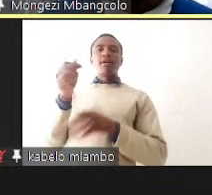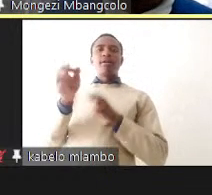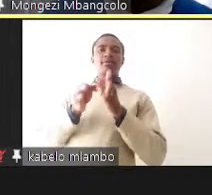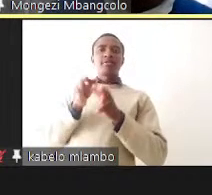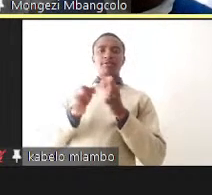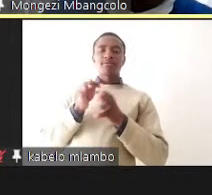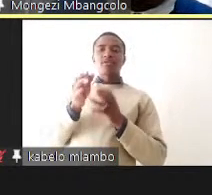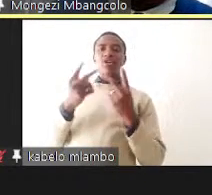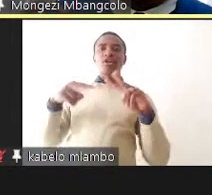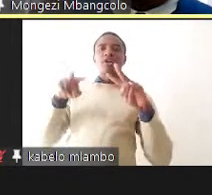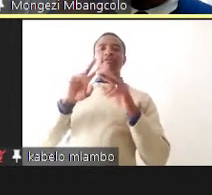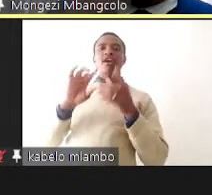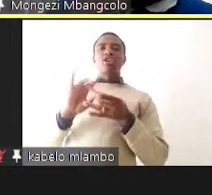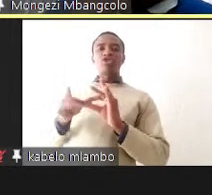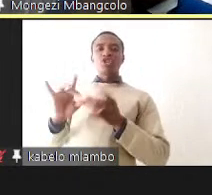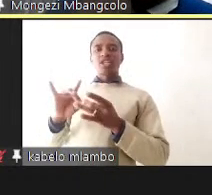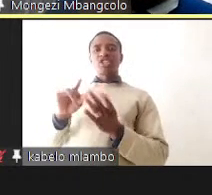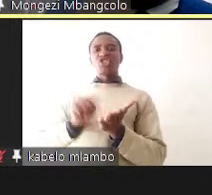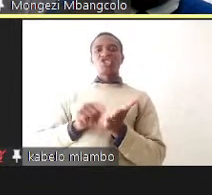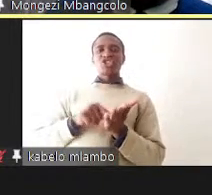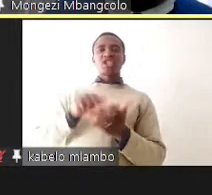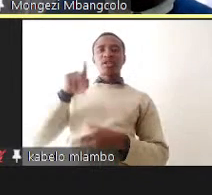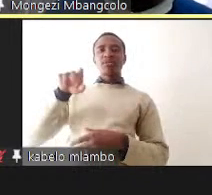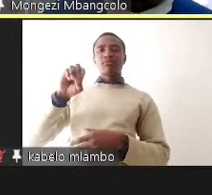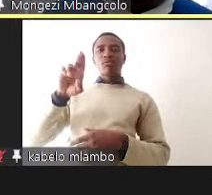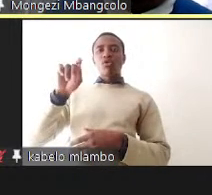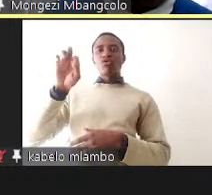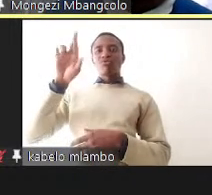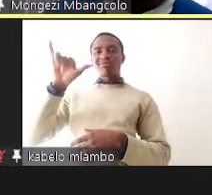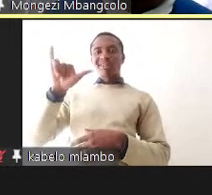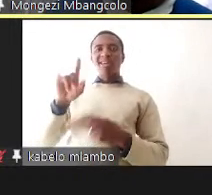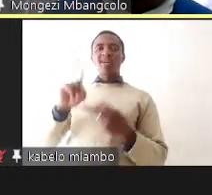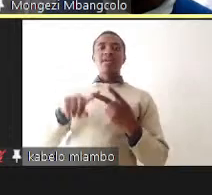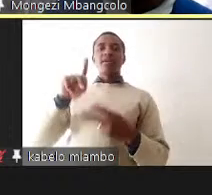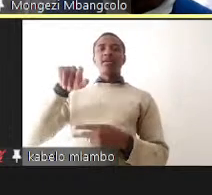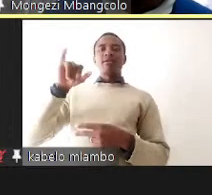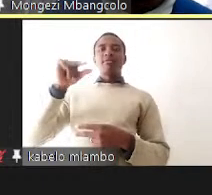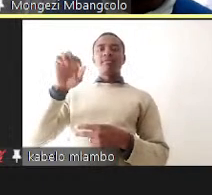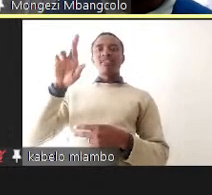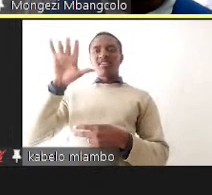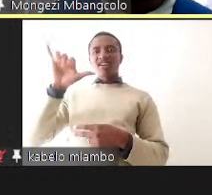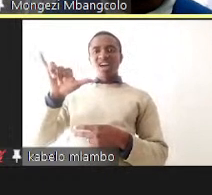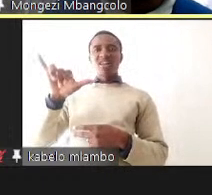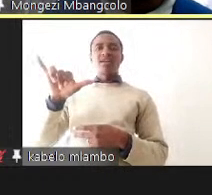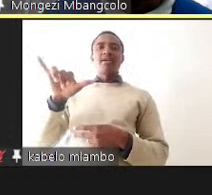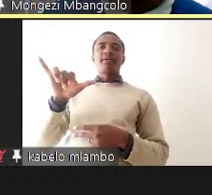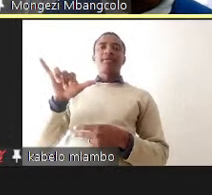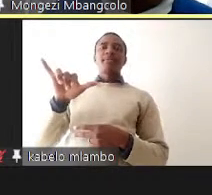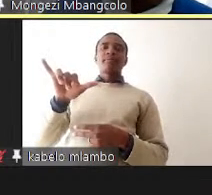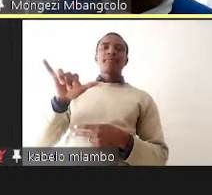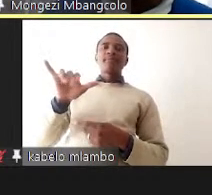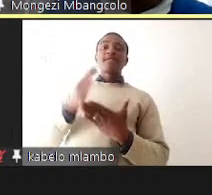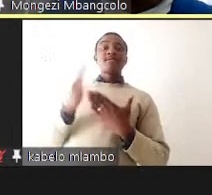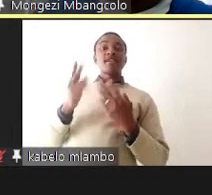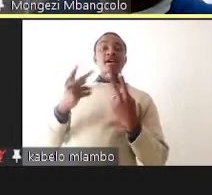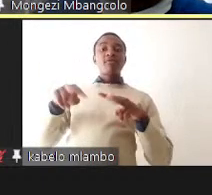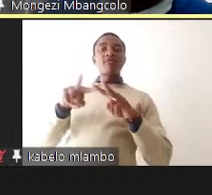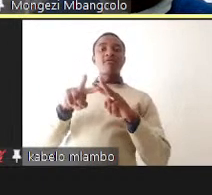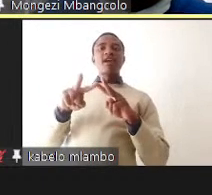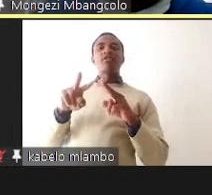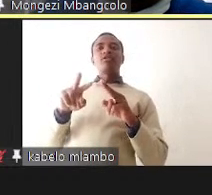value chains, the poultry and piggery are some of the value chains that